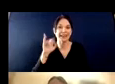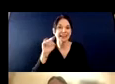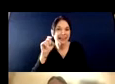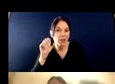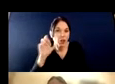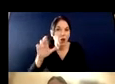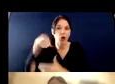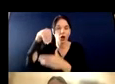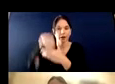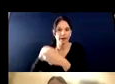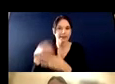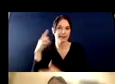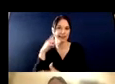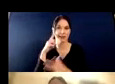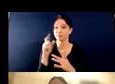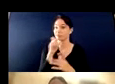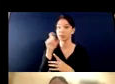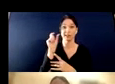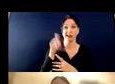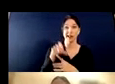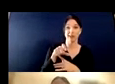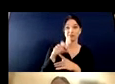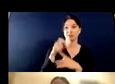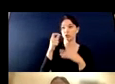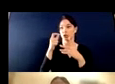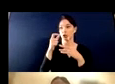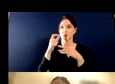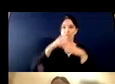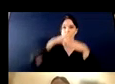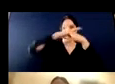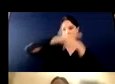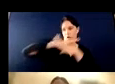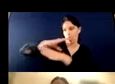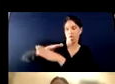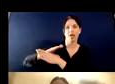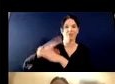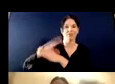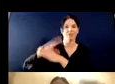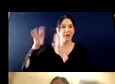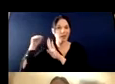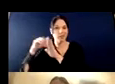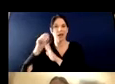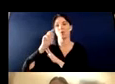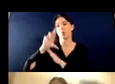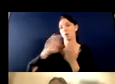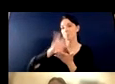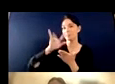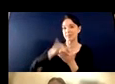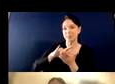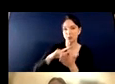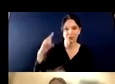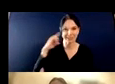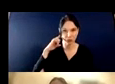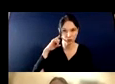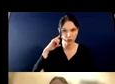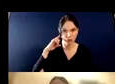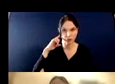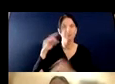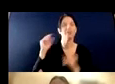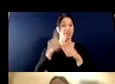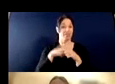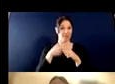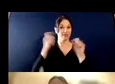ear blockage. Air conduction hearing levels are then compared to bone conduction hearing levels